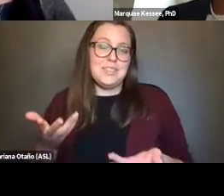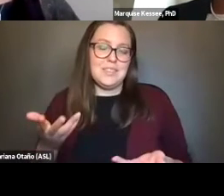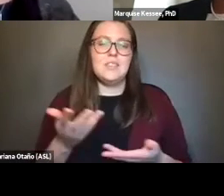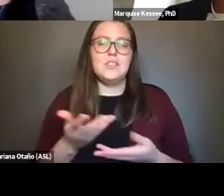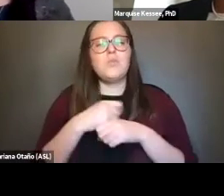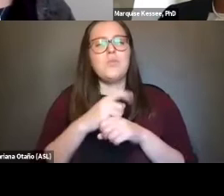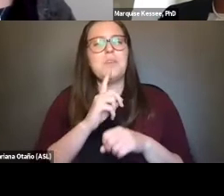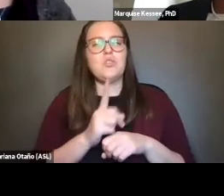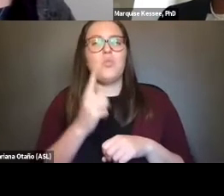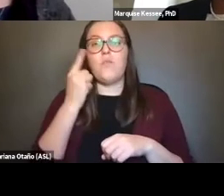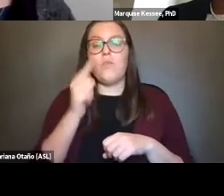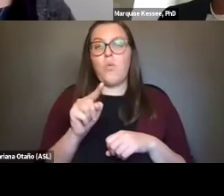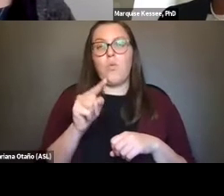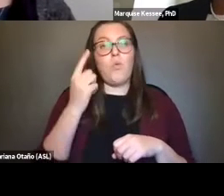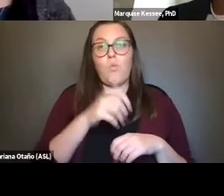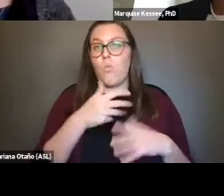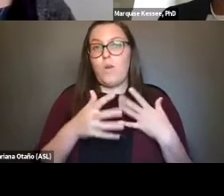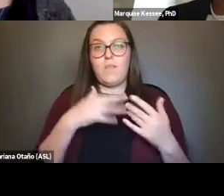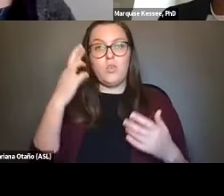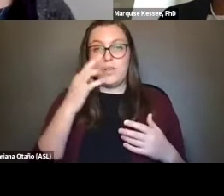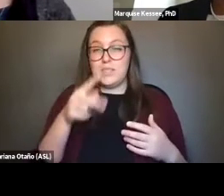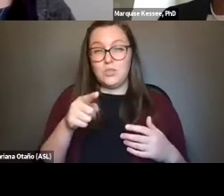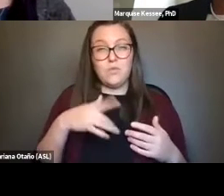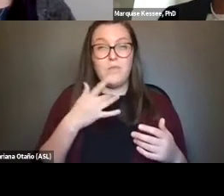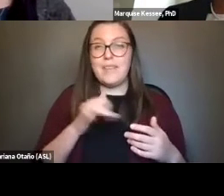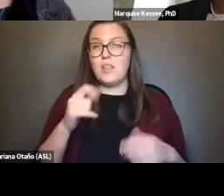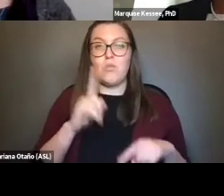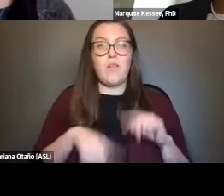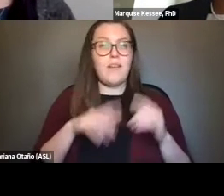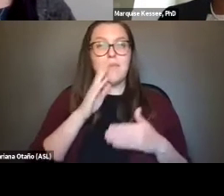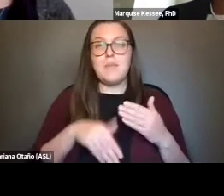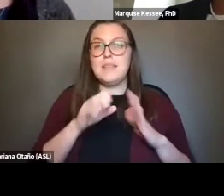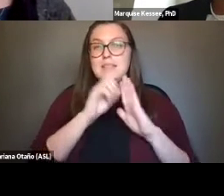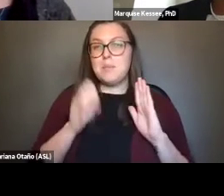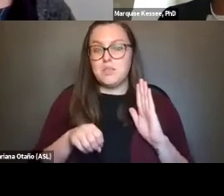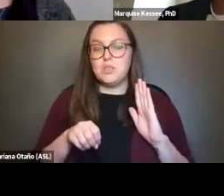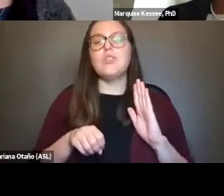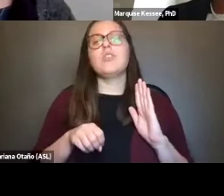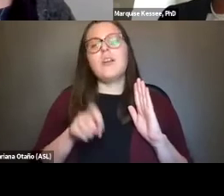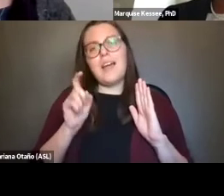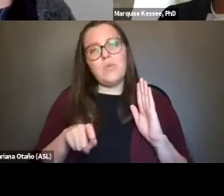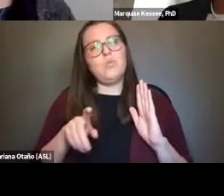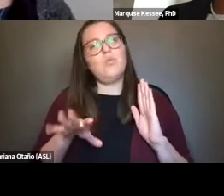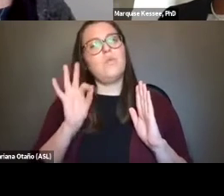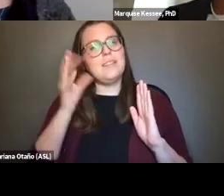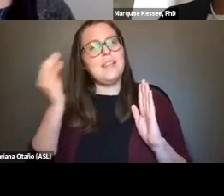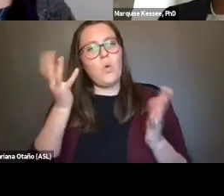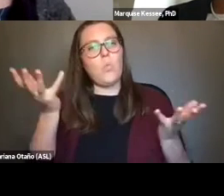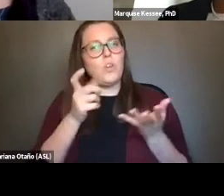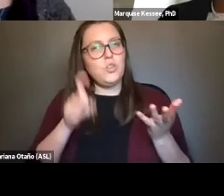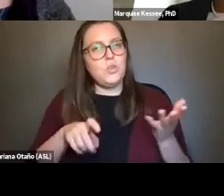if you, for whatever reason, feel like you cannot complete a semester, it's better to find out what you need to do to withdraw so